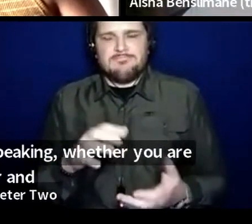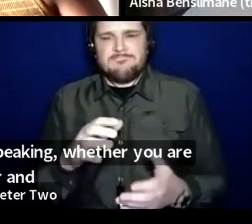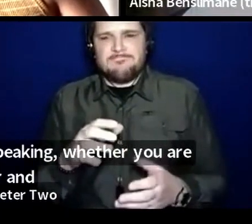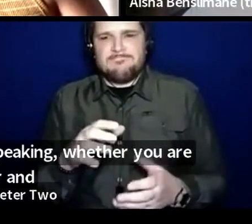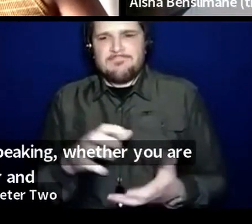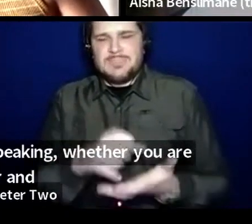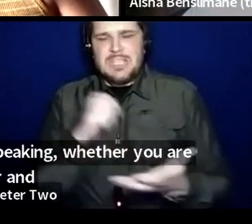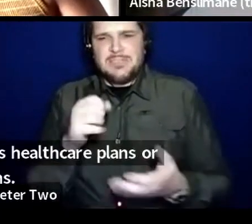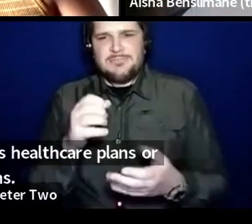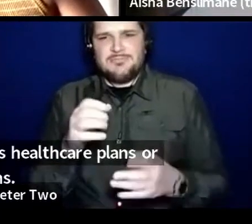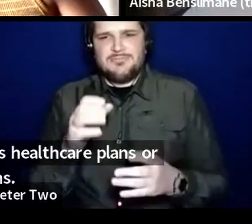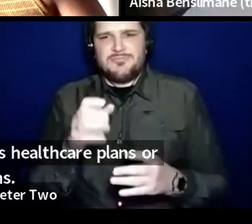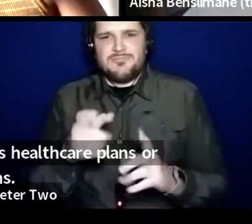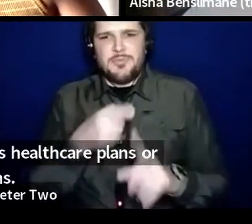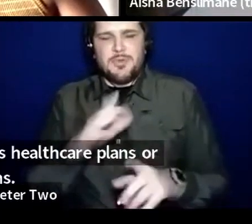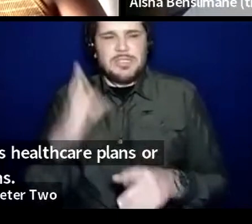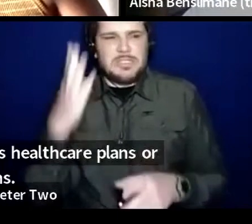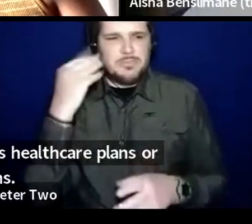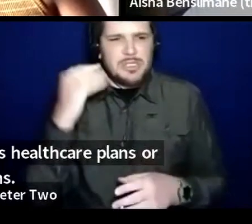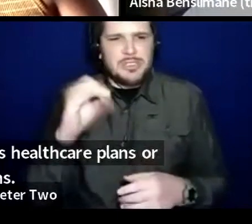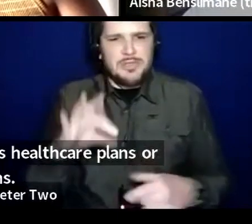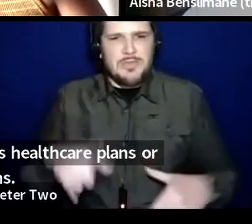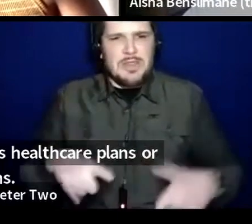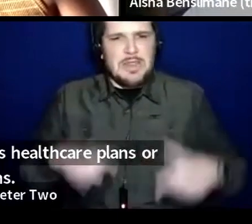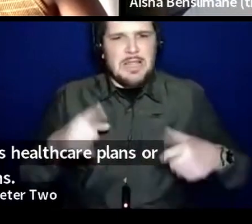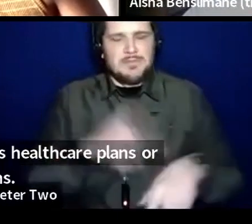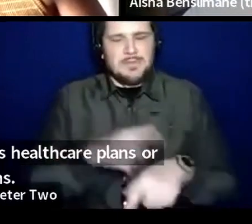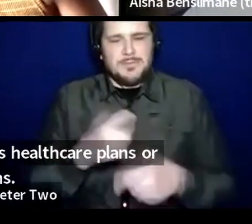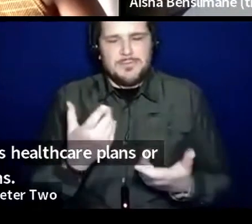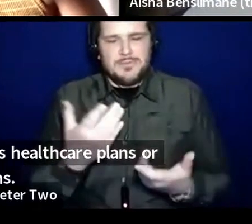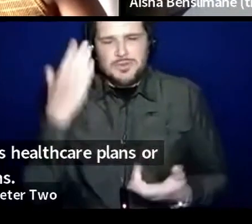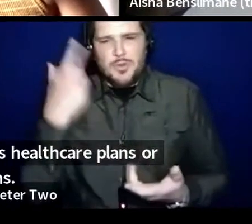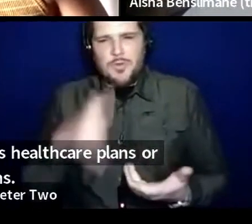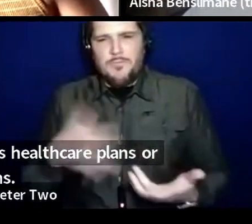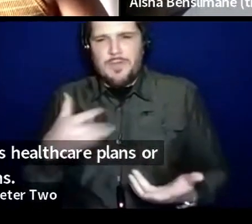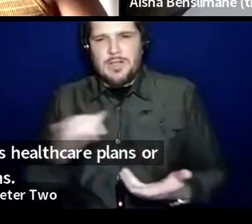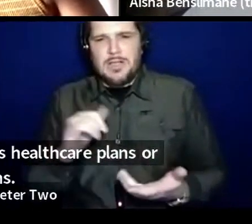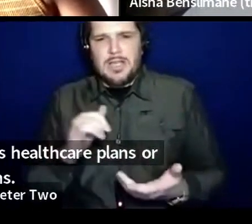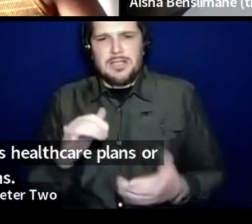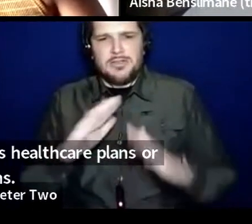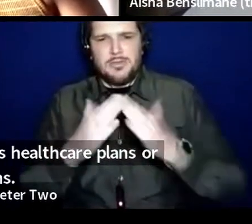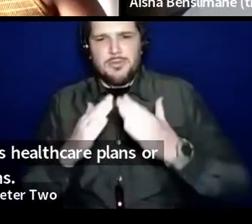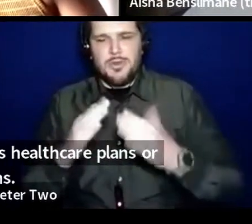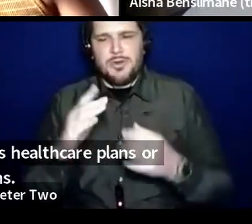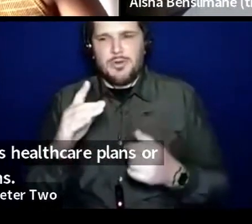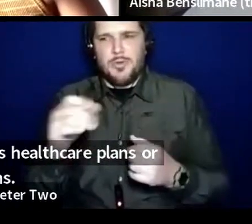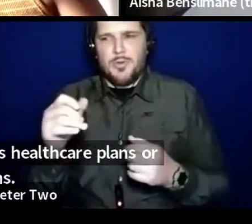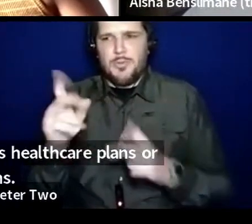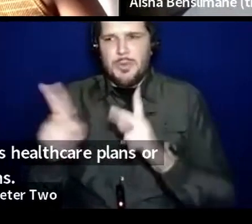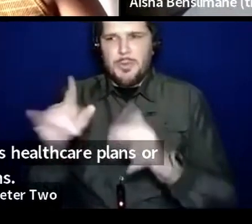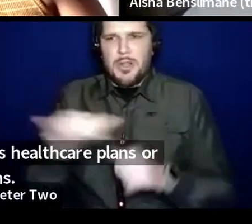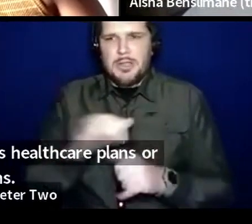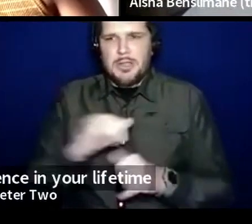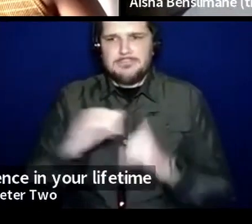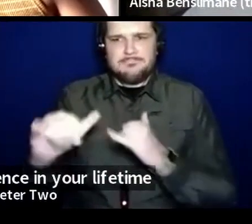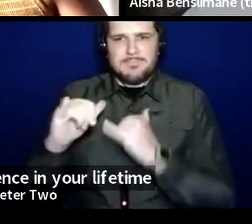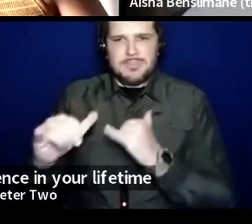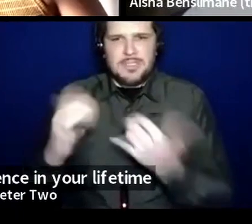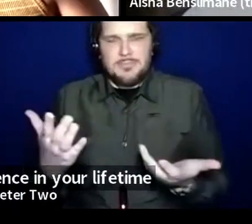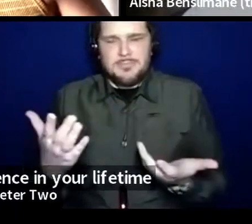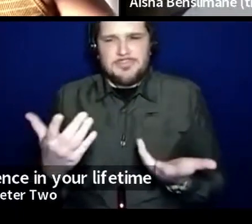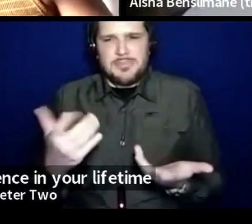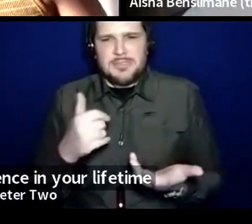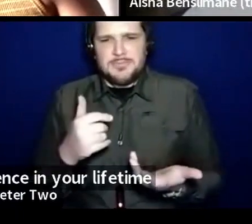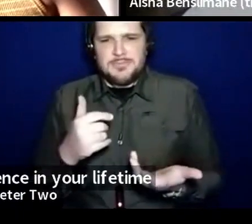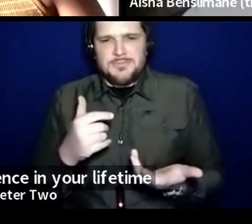your lifetime of knowing what it feels like to have community with people like you in a self-determined way. And